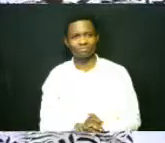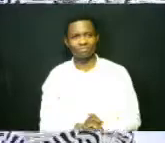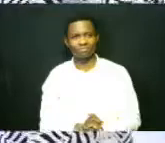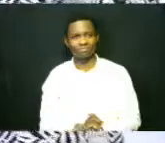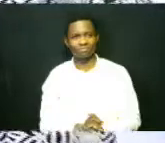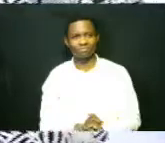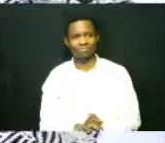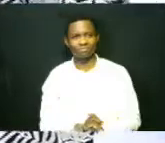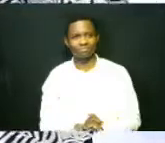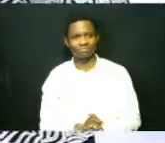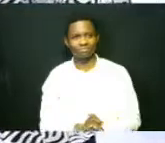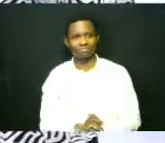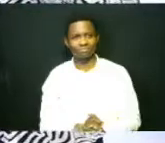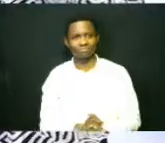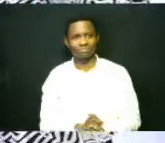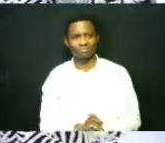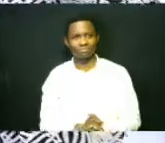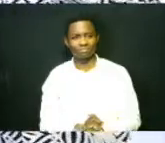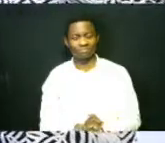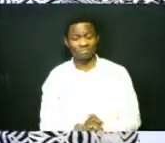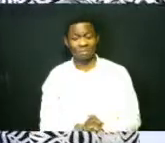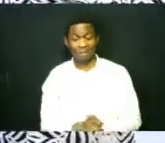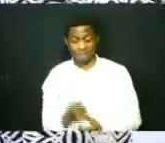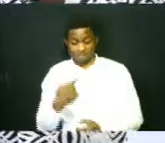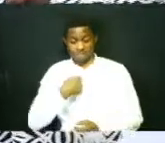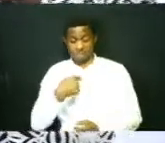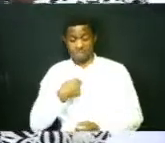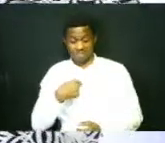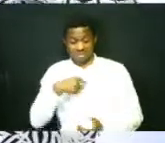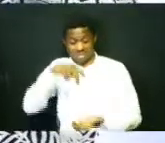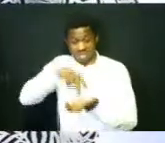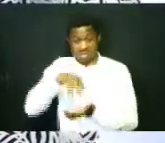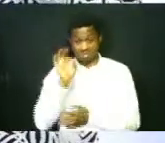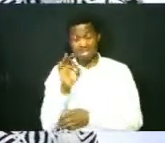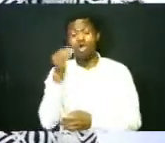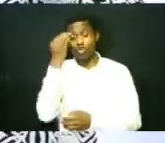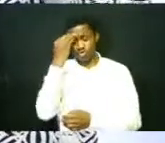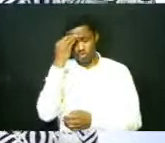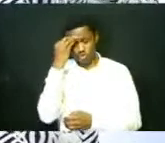I'm standing here, I know it is by grace and favor.